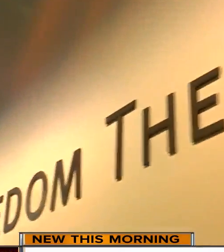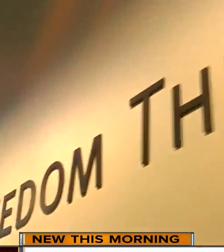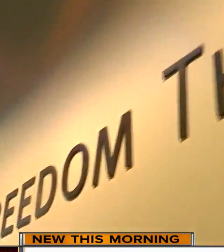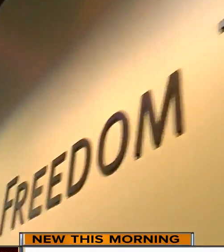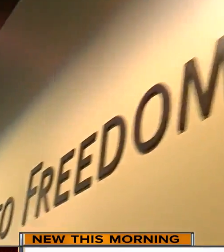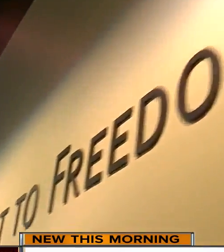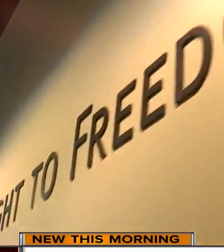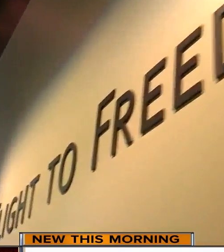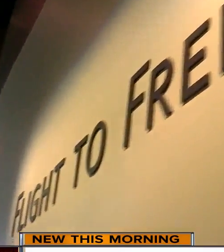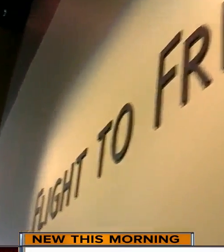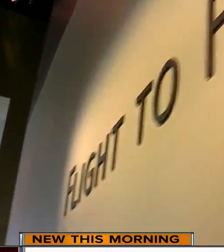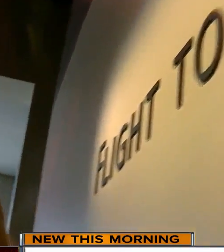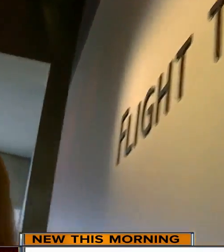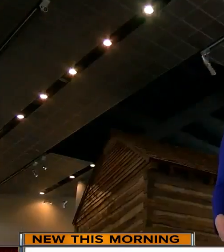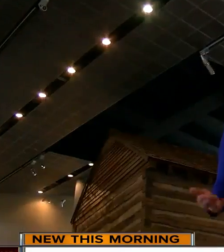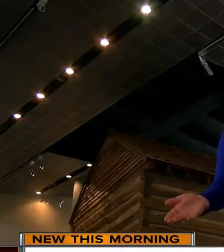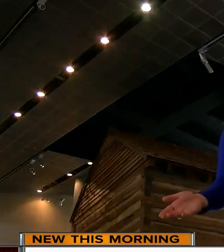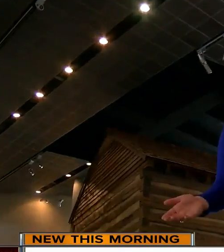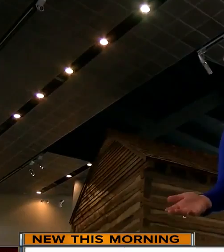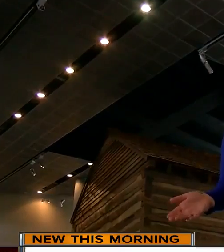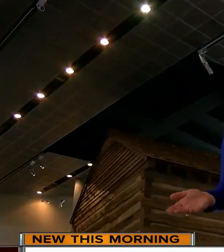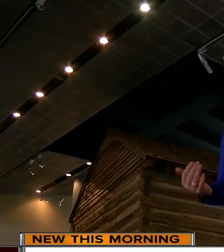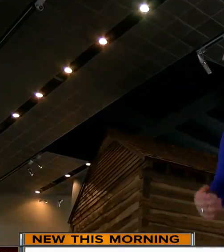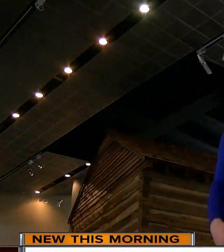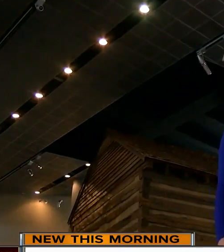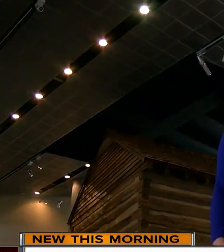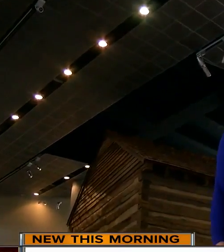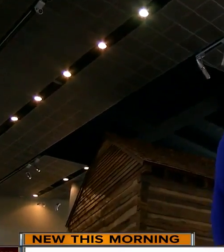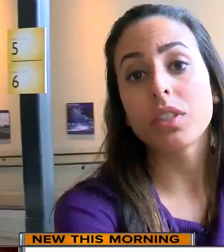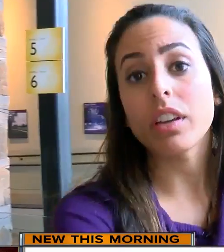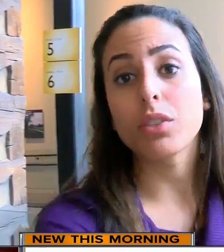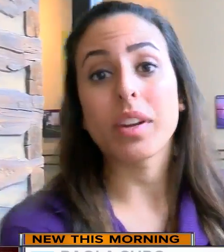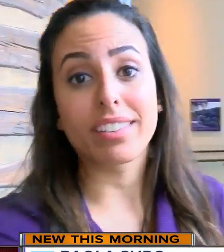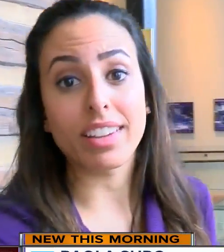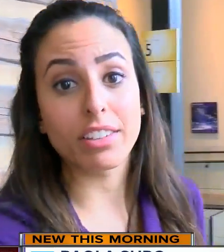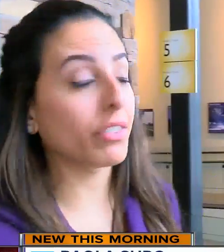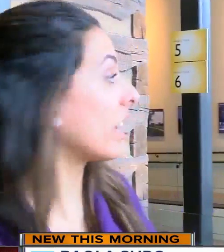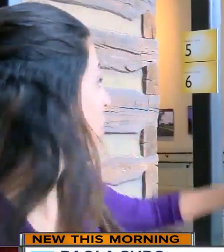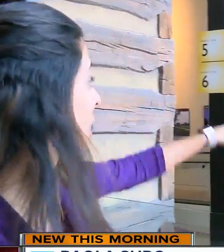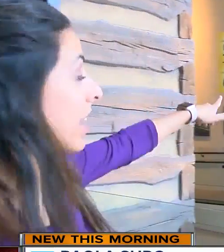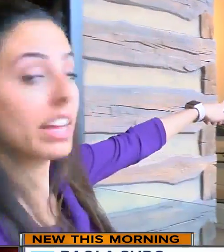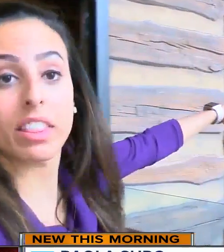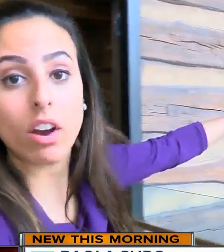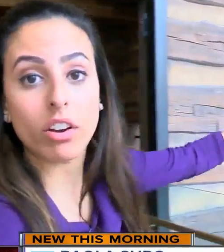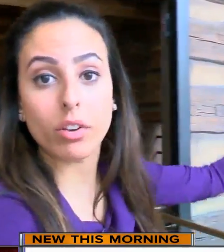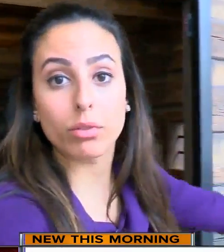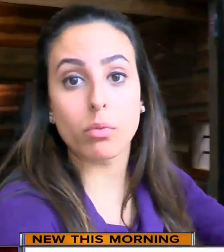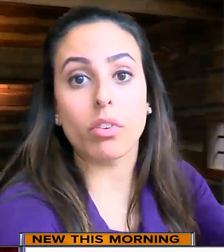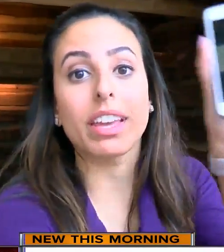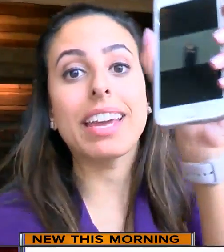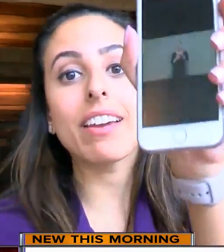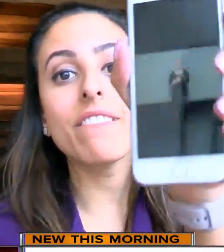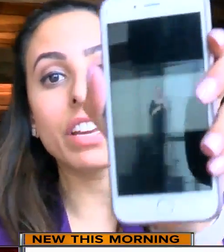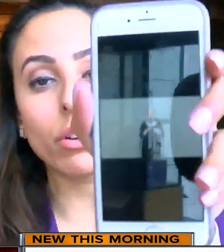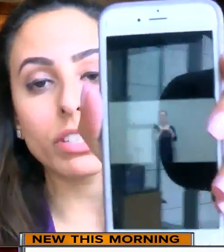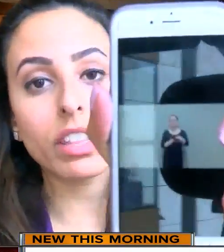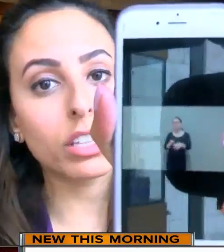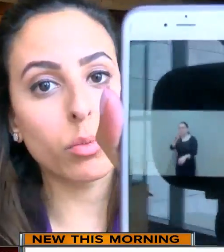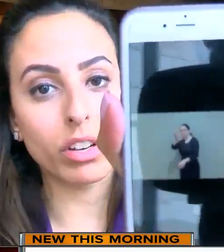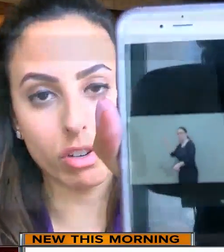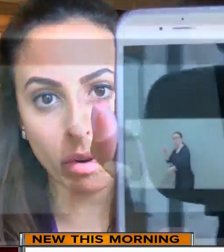Center. I created a mobile app that translates their spoken tours into American Sign Language. So instead of doing extensive reading or getting the audio tour, they get